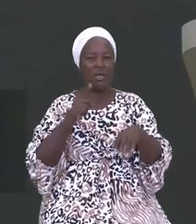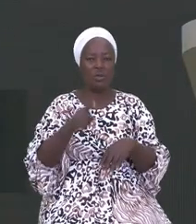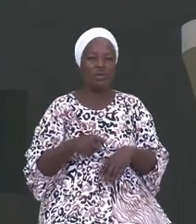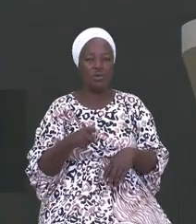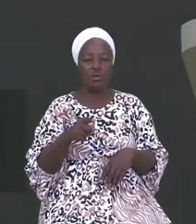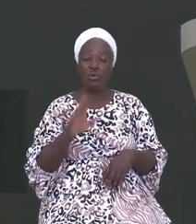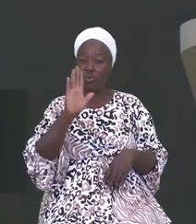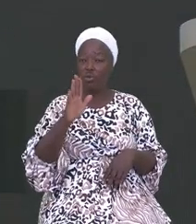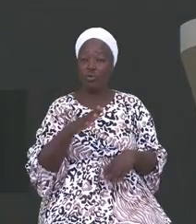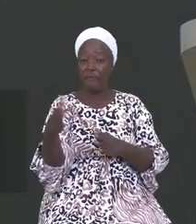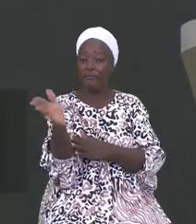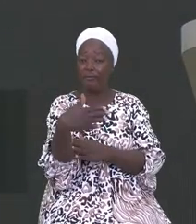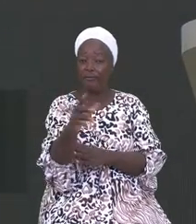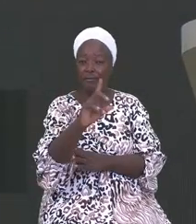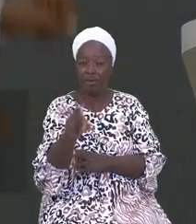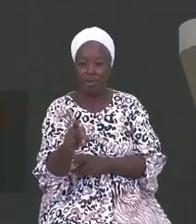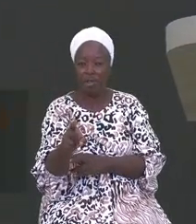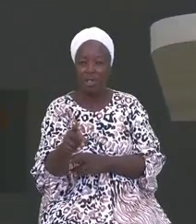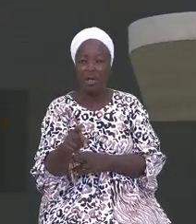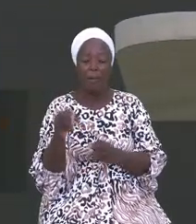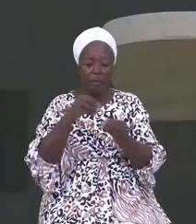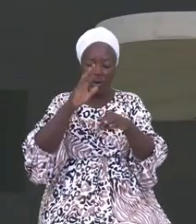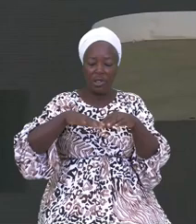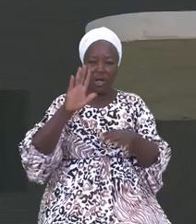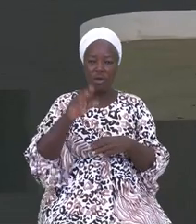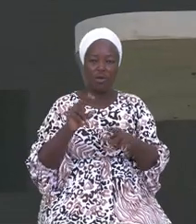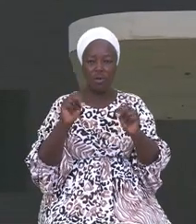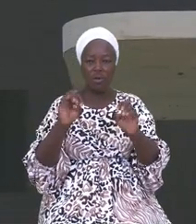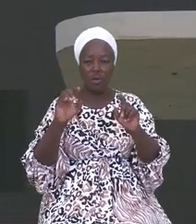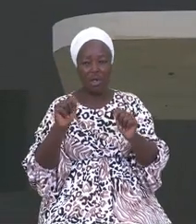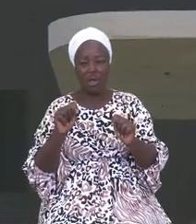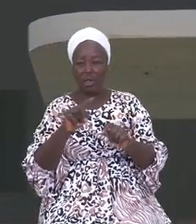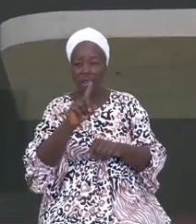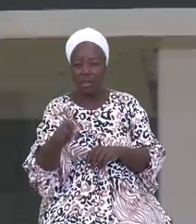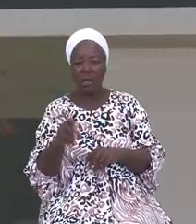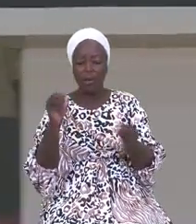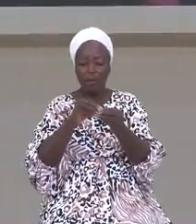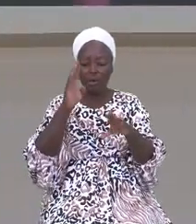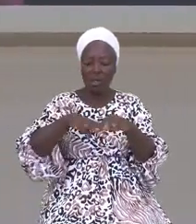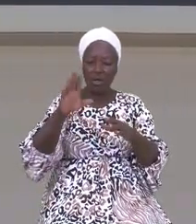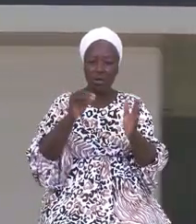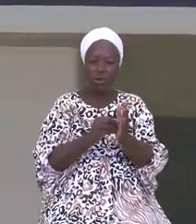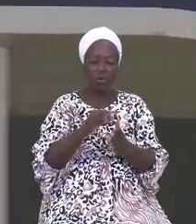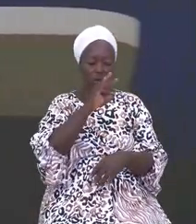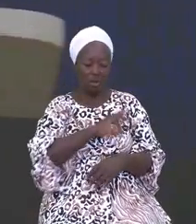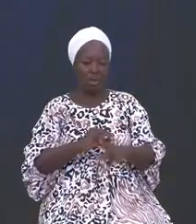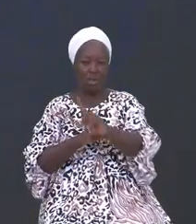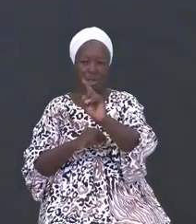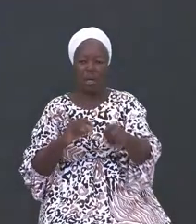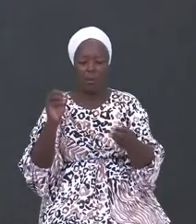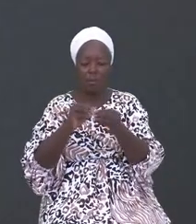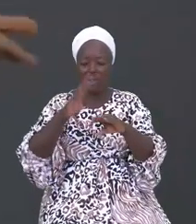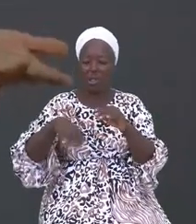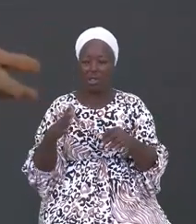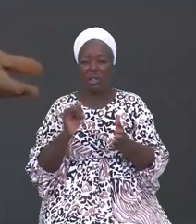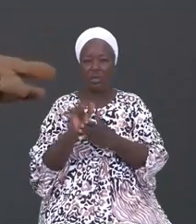fish? More than your net, more than your old gain, more than the things you used to